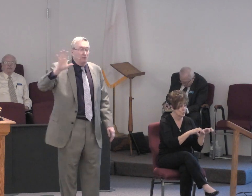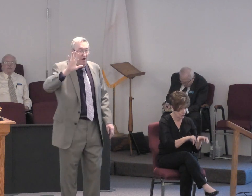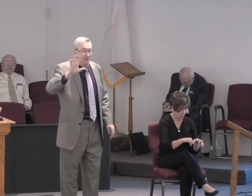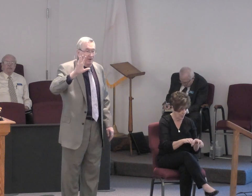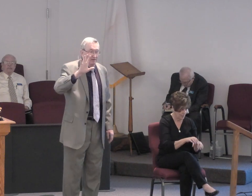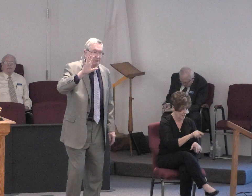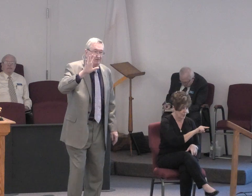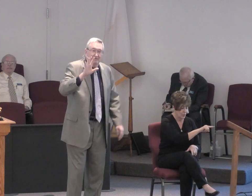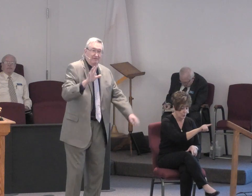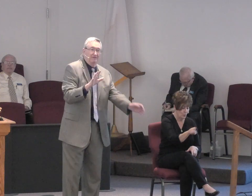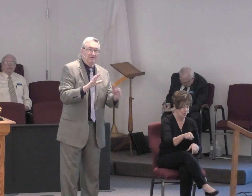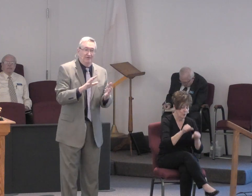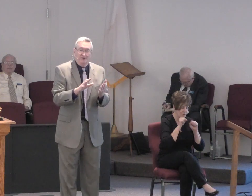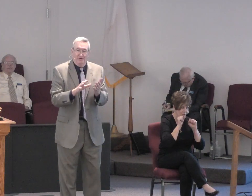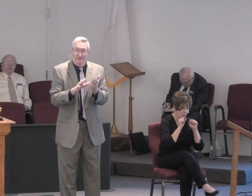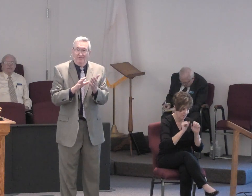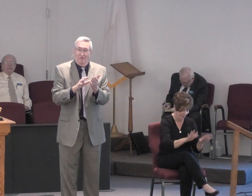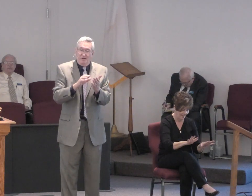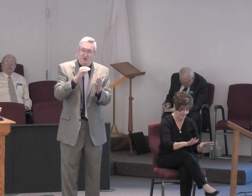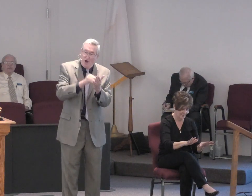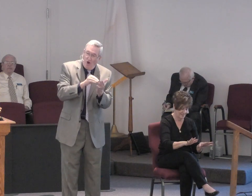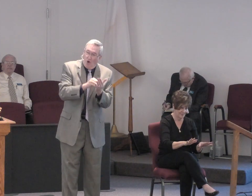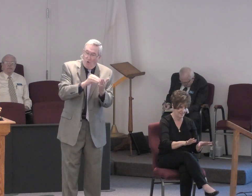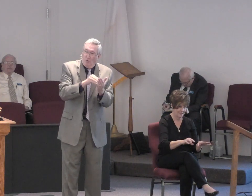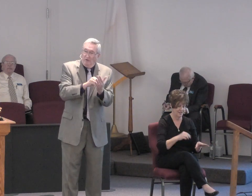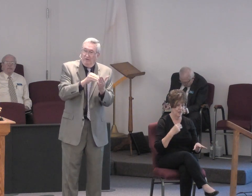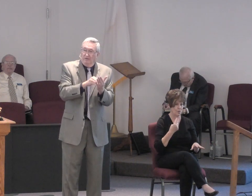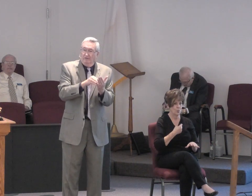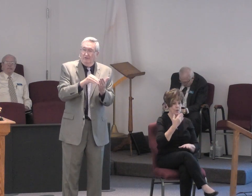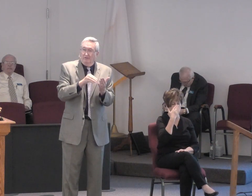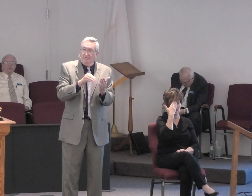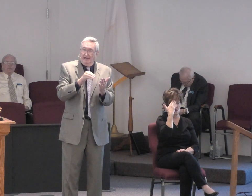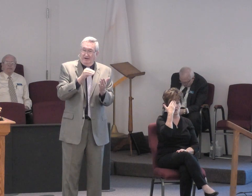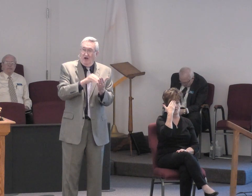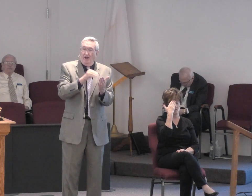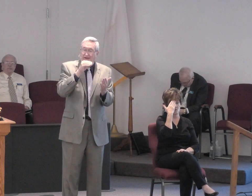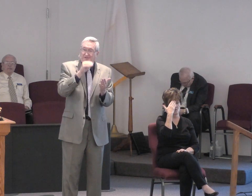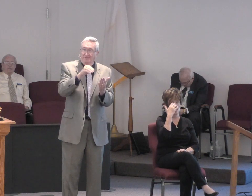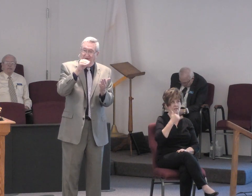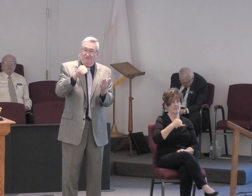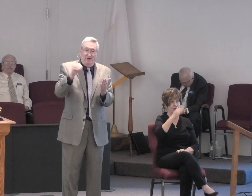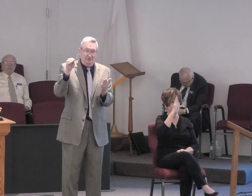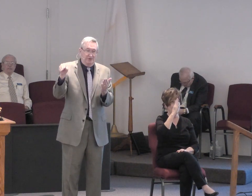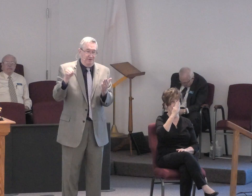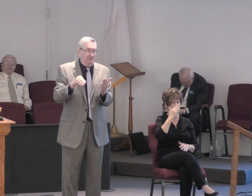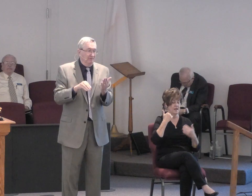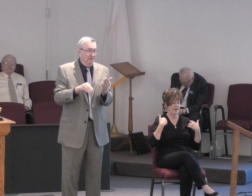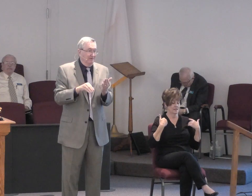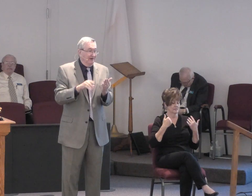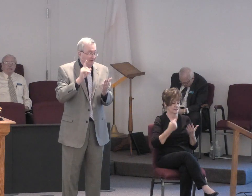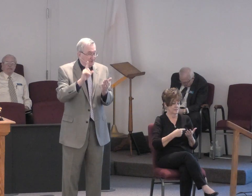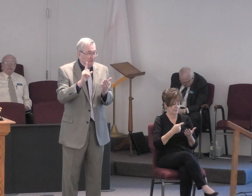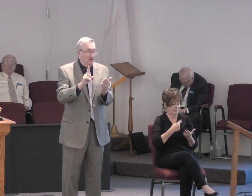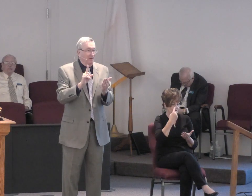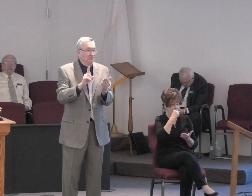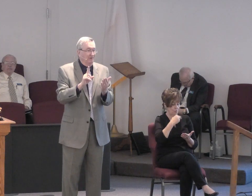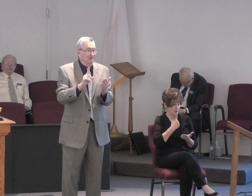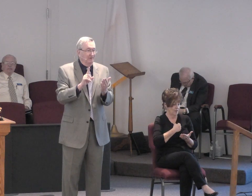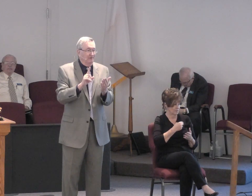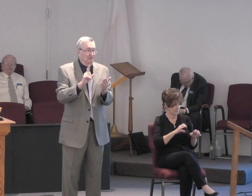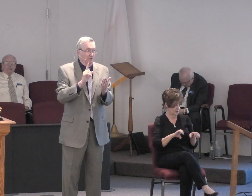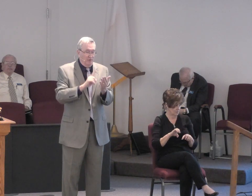Here's the rub. We know that God has something for us to do. Here's the